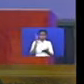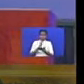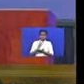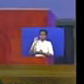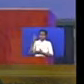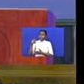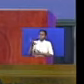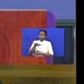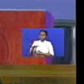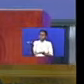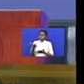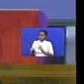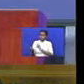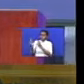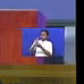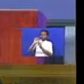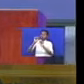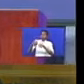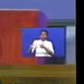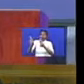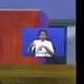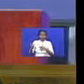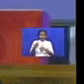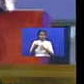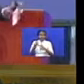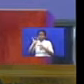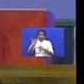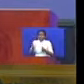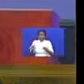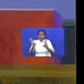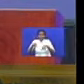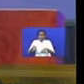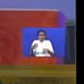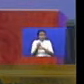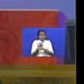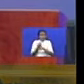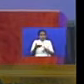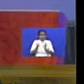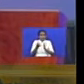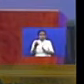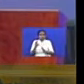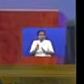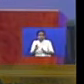our revival is going to be, this revival that God has given is going to be multifaceted in many ways?